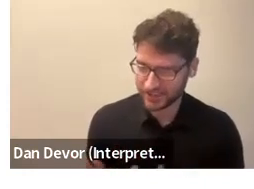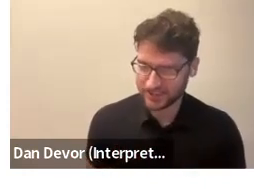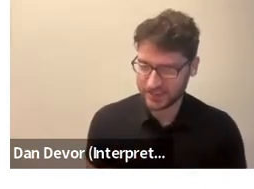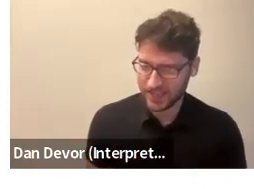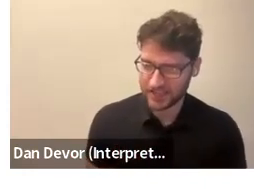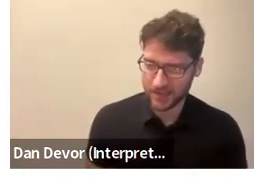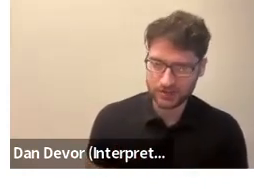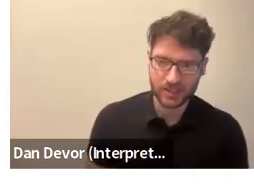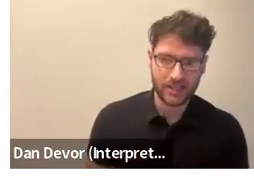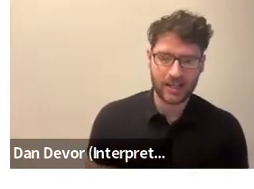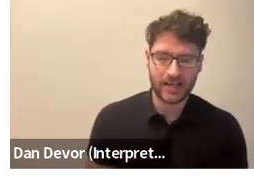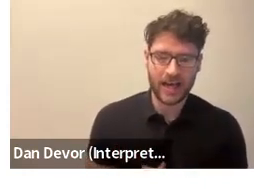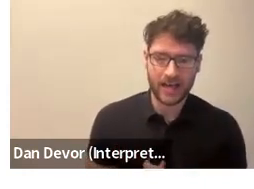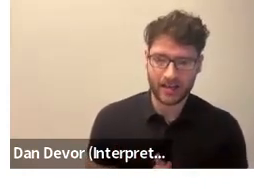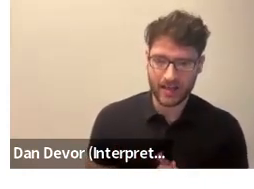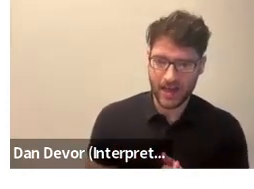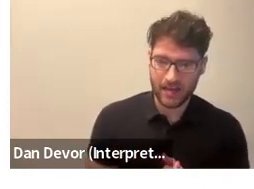clearly changed to today's language.